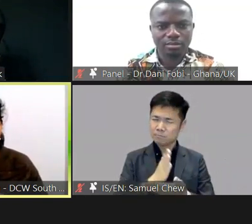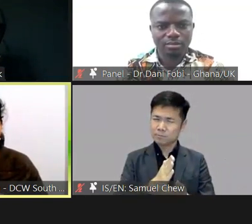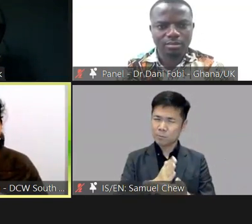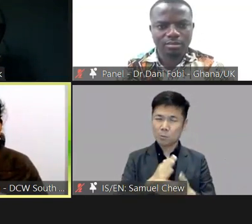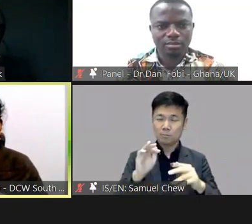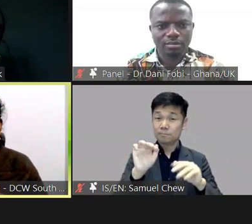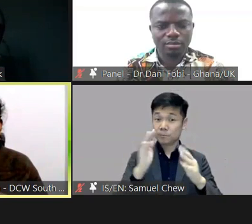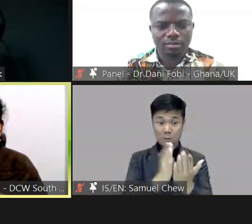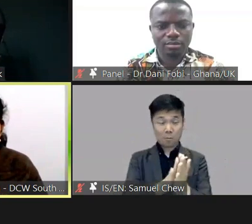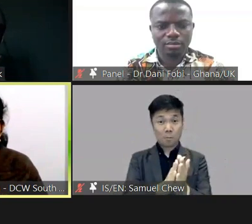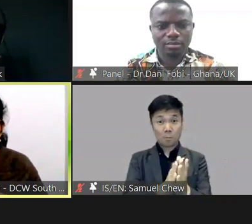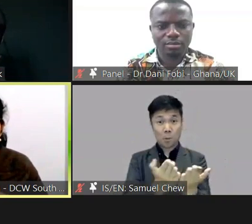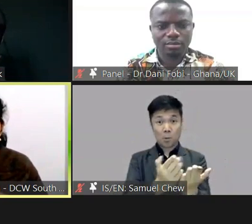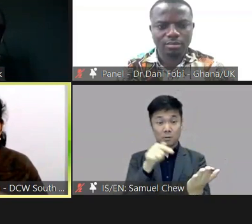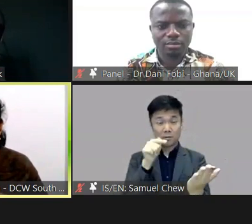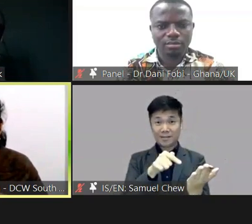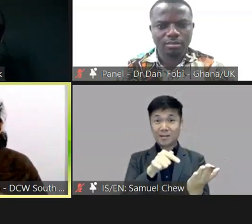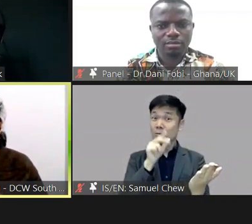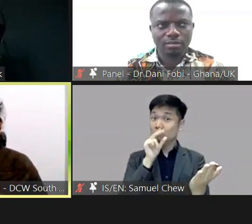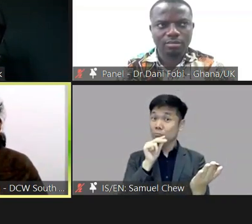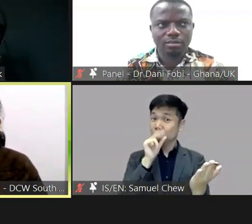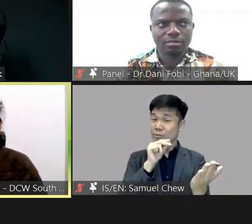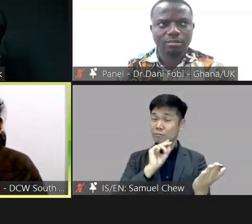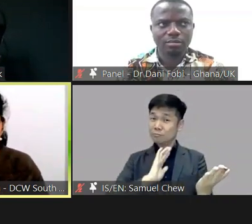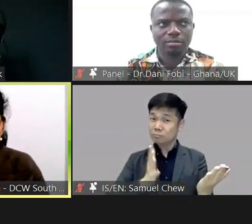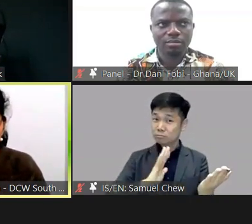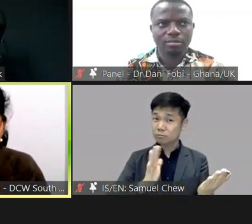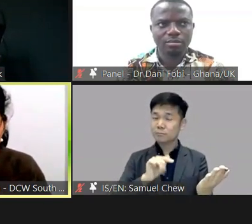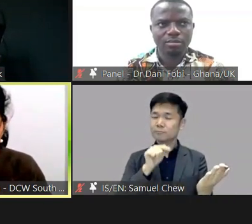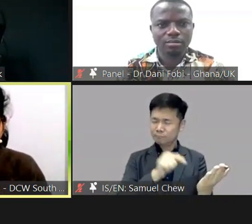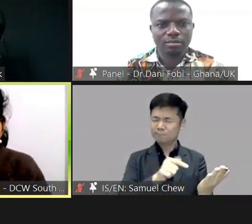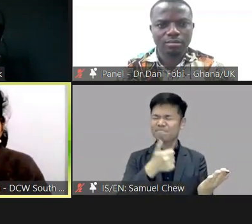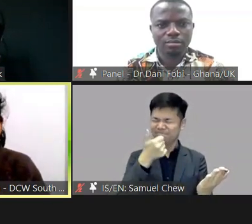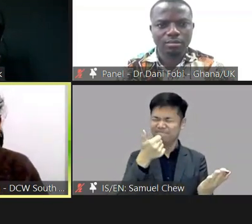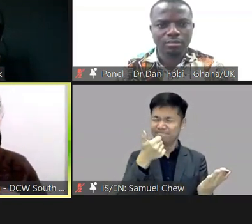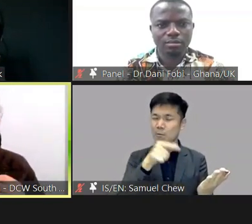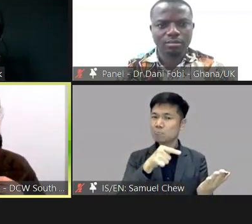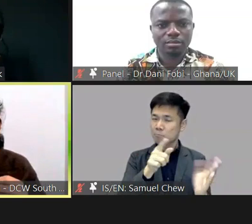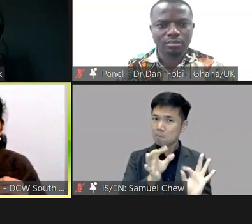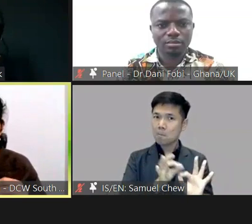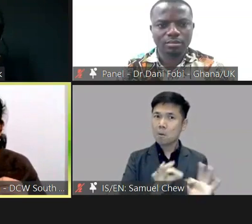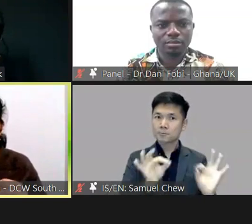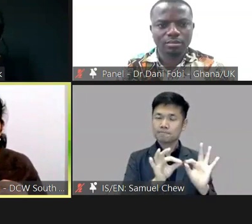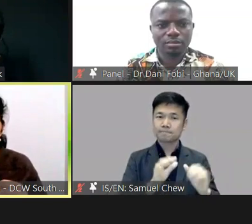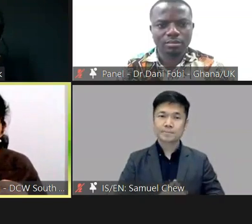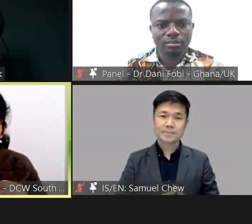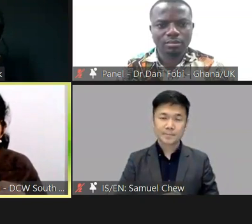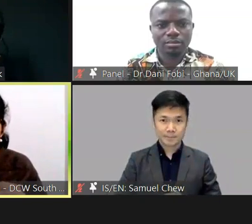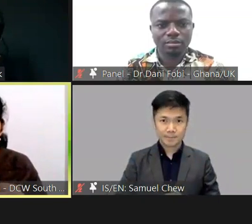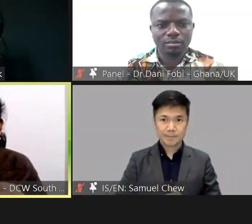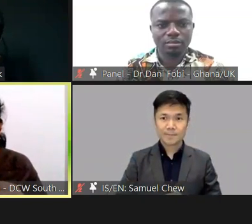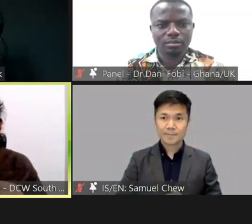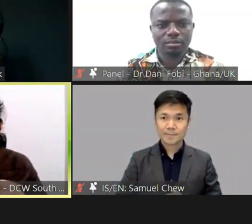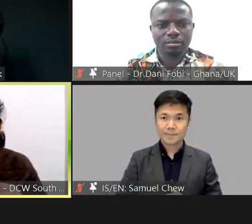a language includes reading as well. But I'd like to talk about children who are using